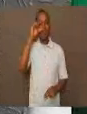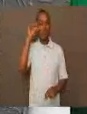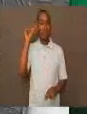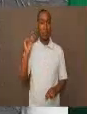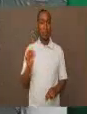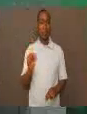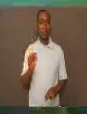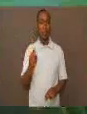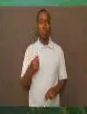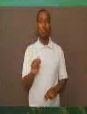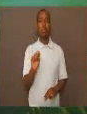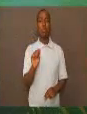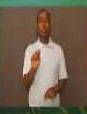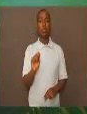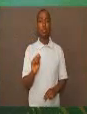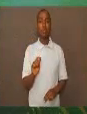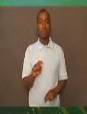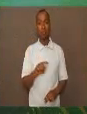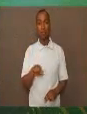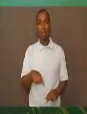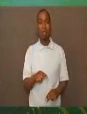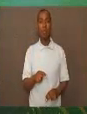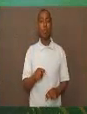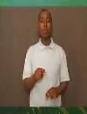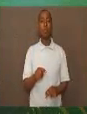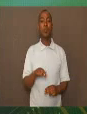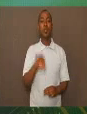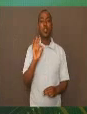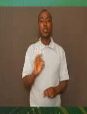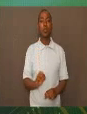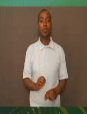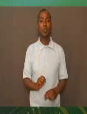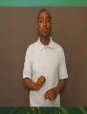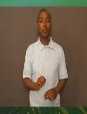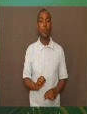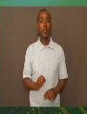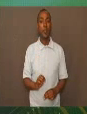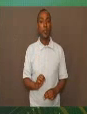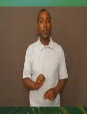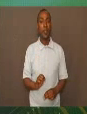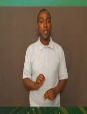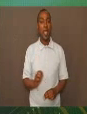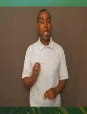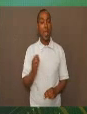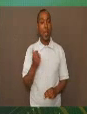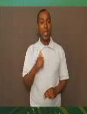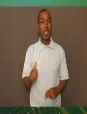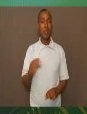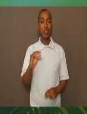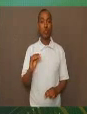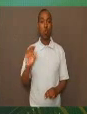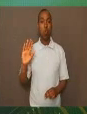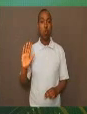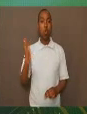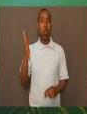penis, throat, and rectum. Anyone can contract